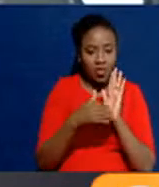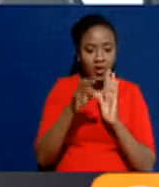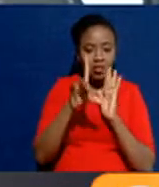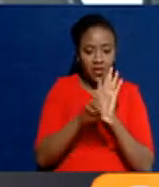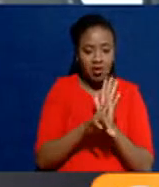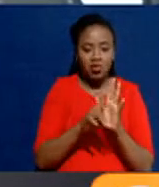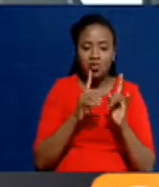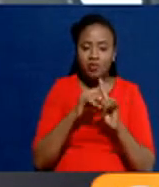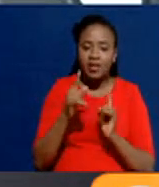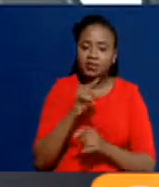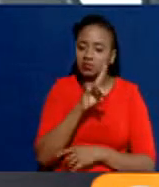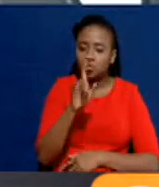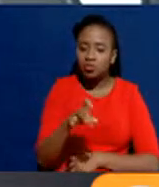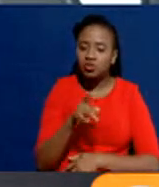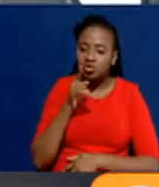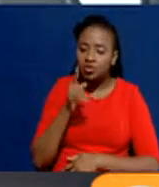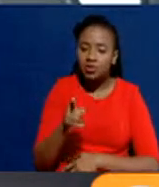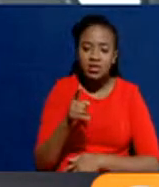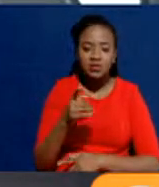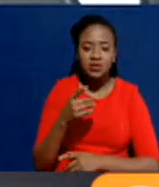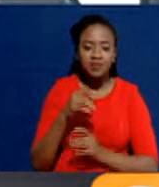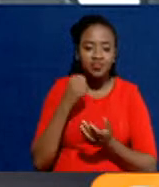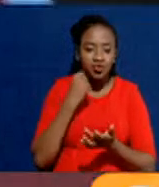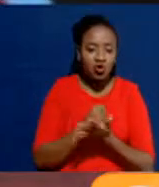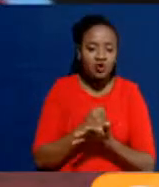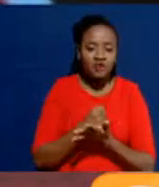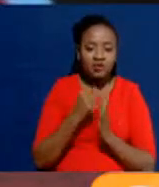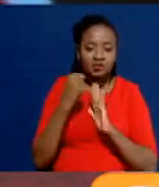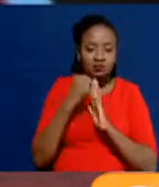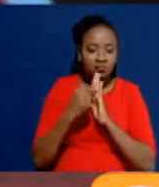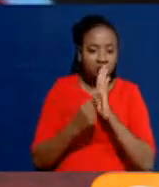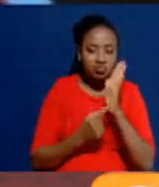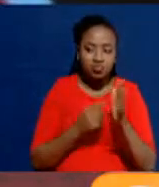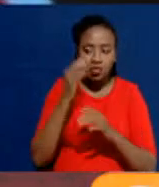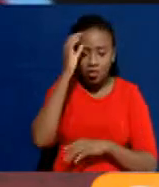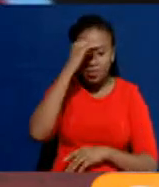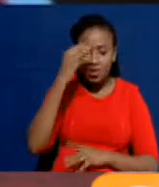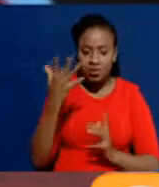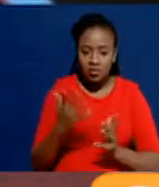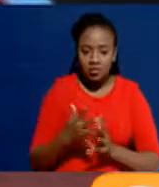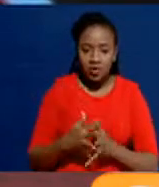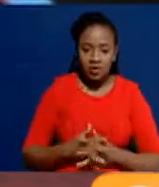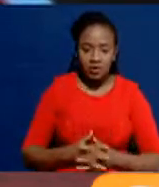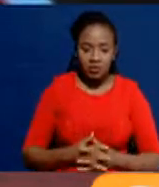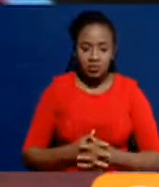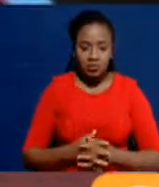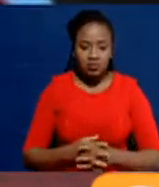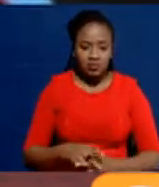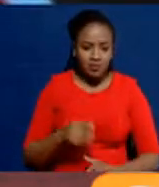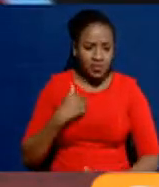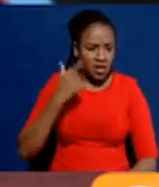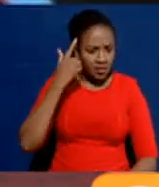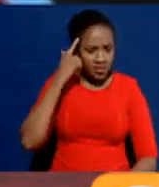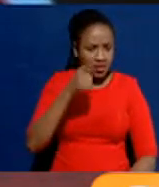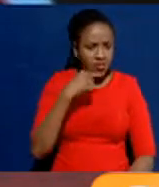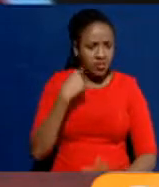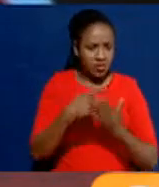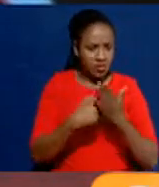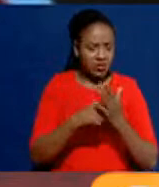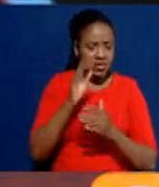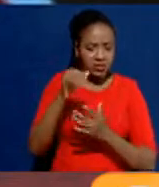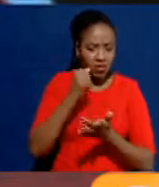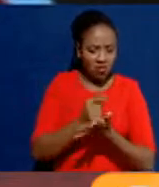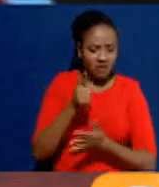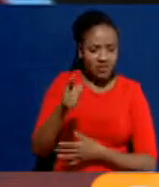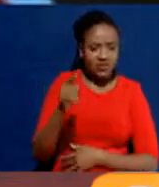of that very key office in matters like this? I think you are talking of the Office of the Attorney General. That's the